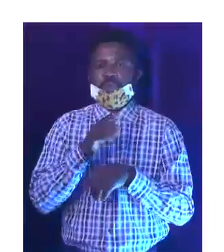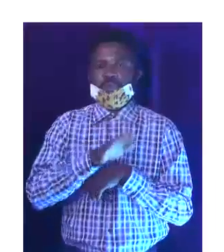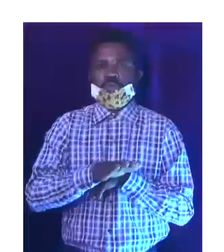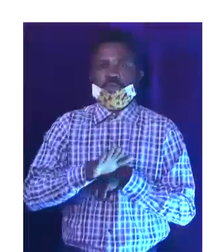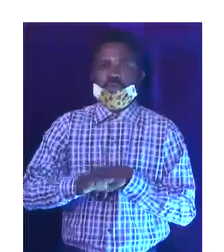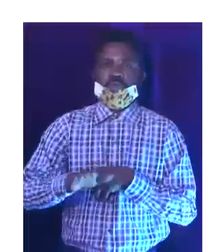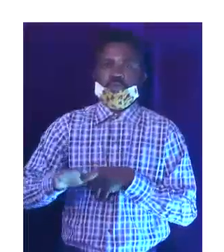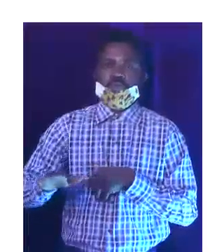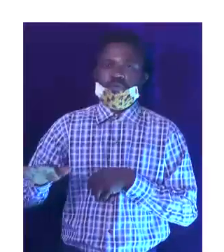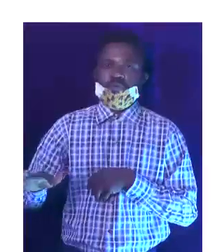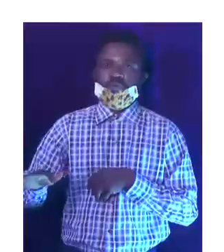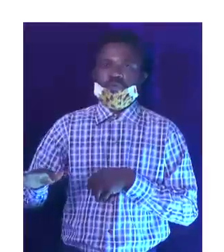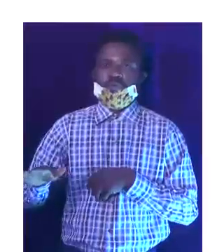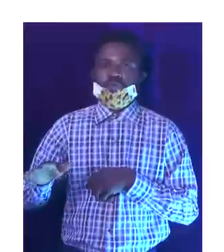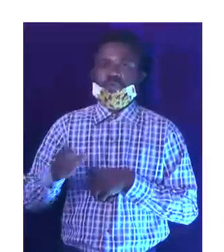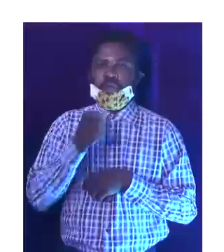pupil,